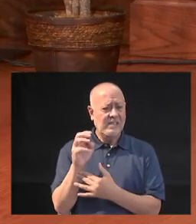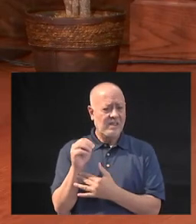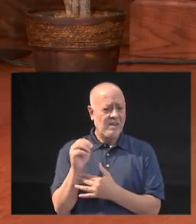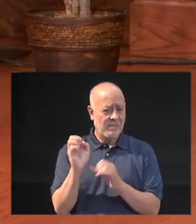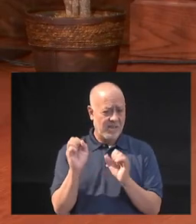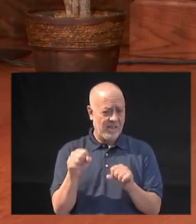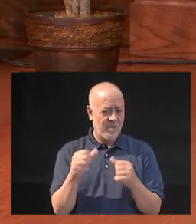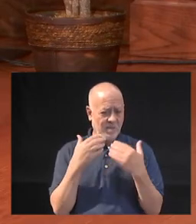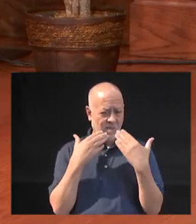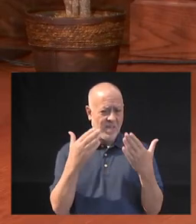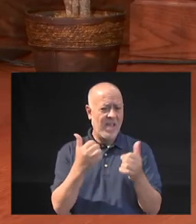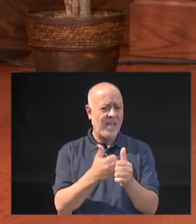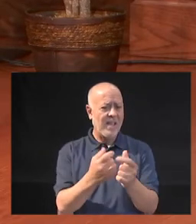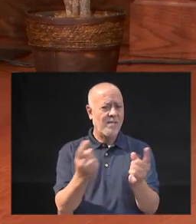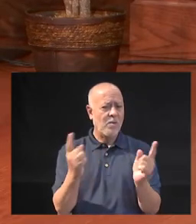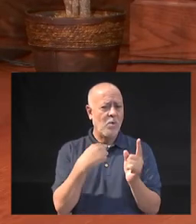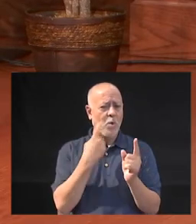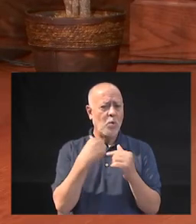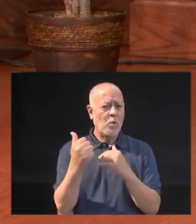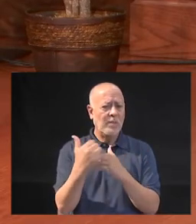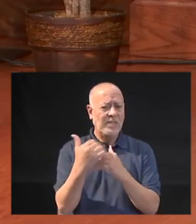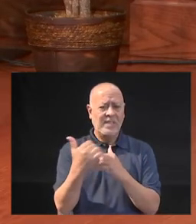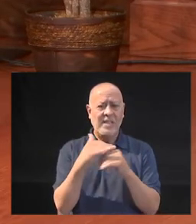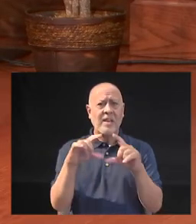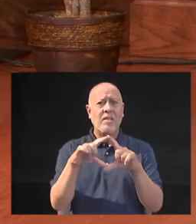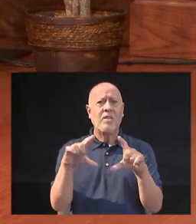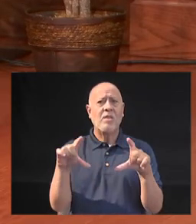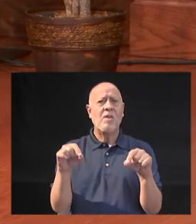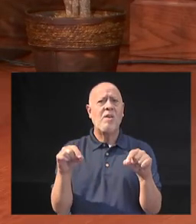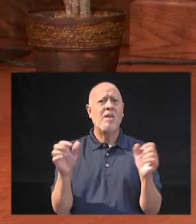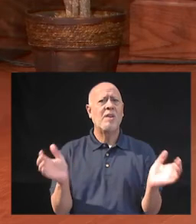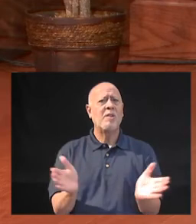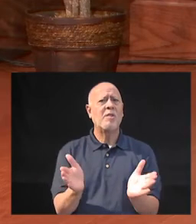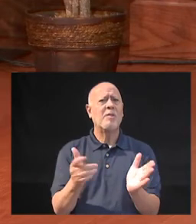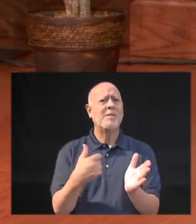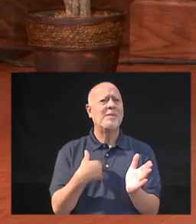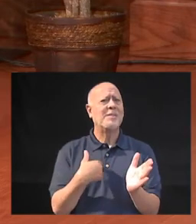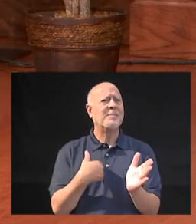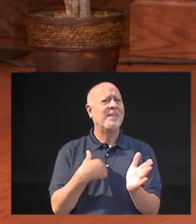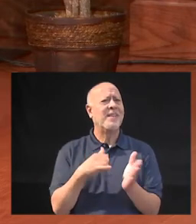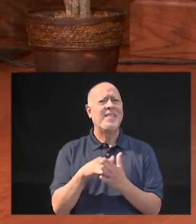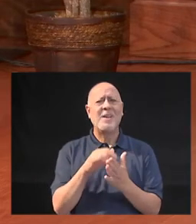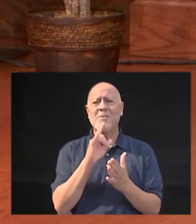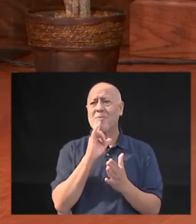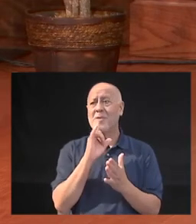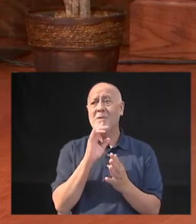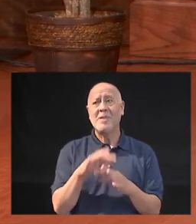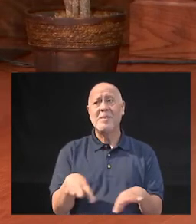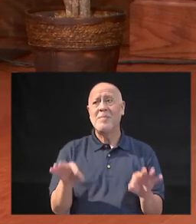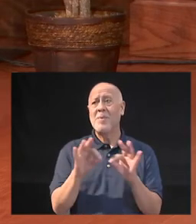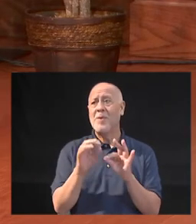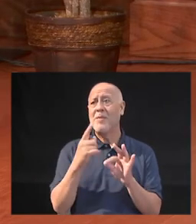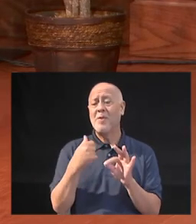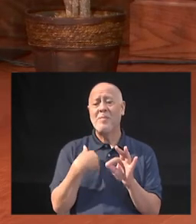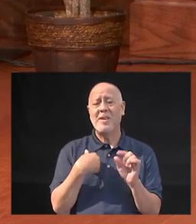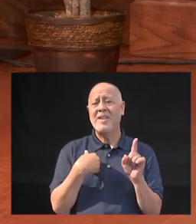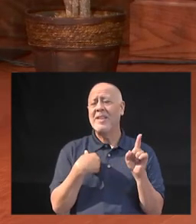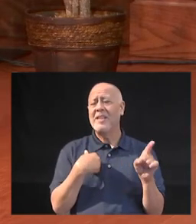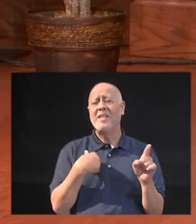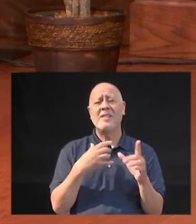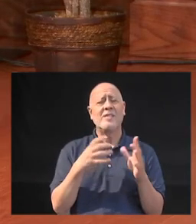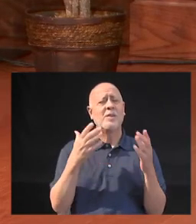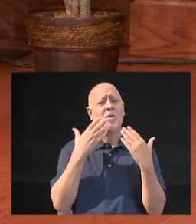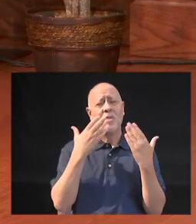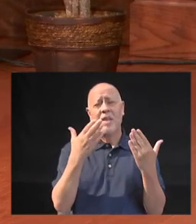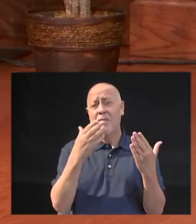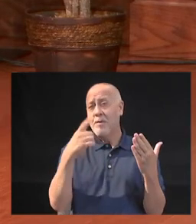you can thank everybody who's been sending me cards and encouraging me?" You know, that encouragement really matters, and he is so grateful to those of